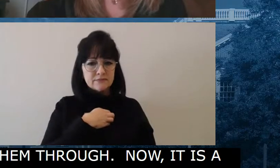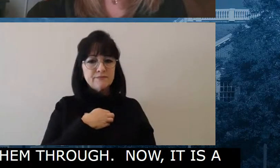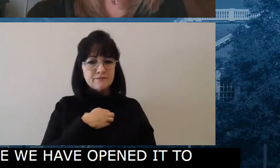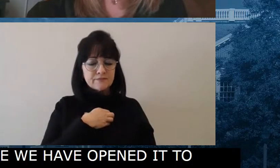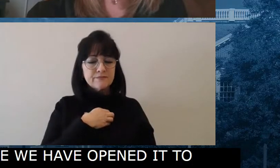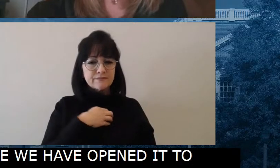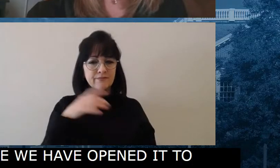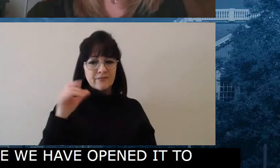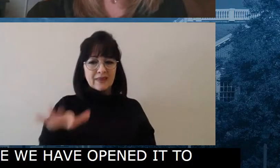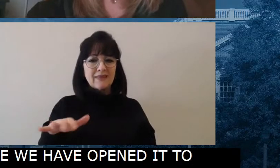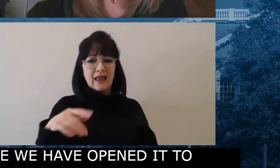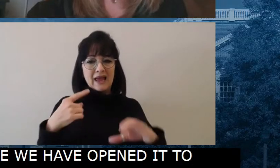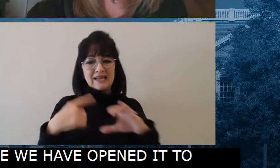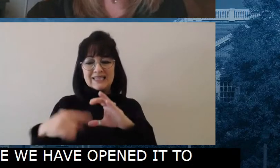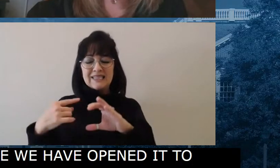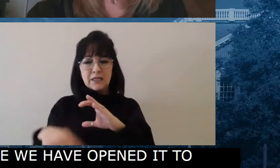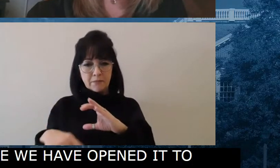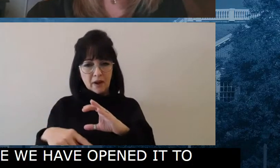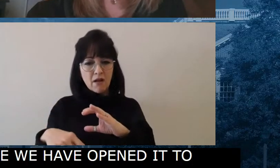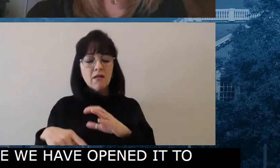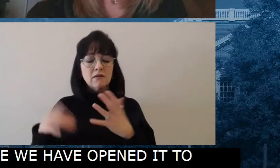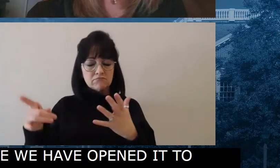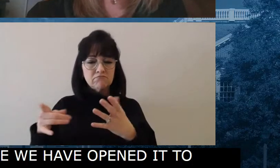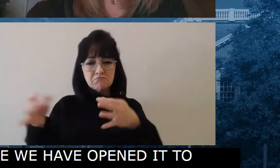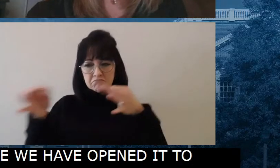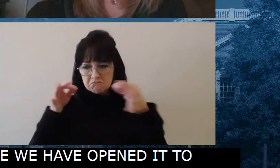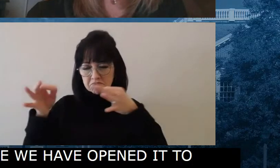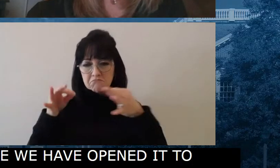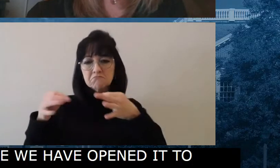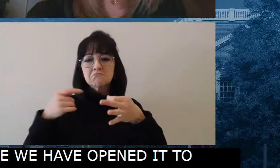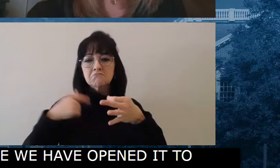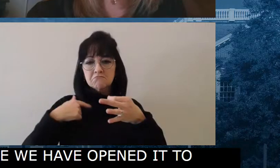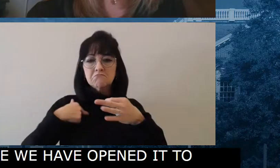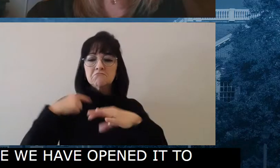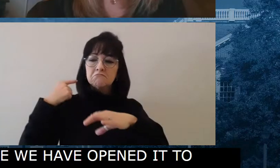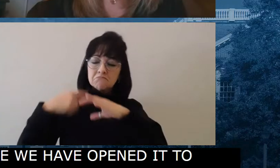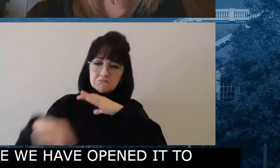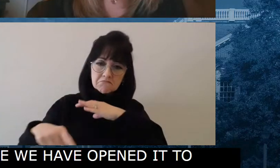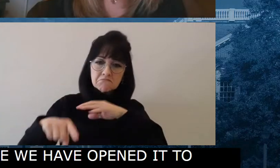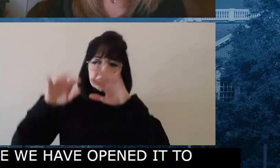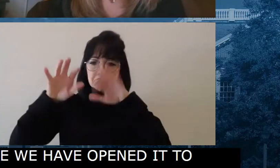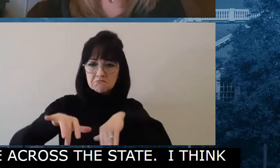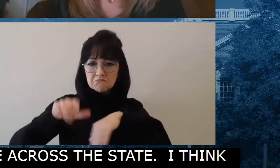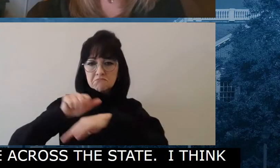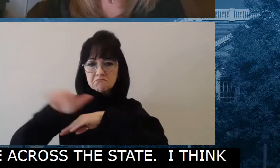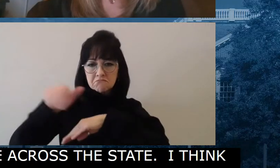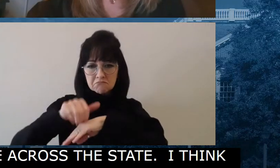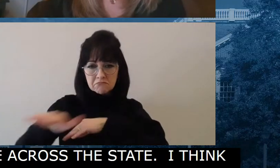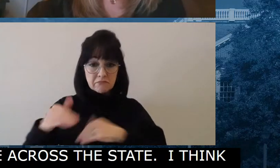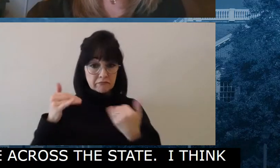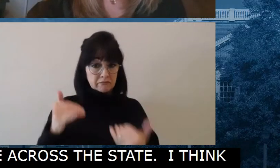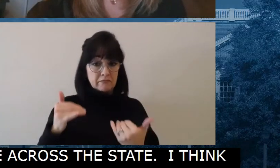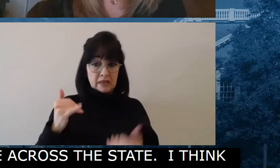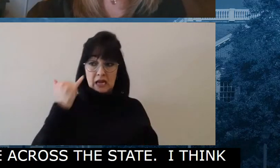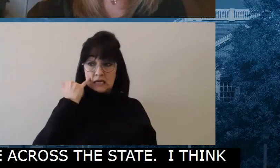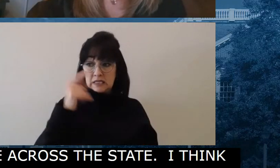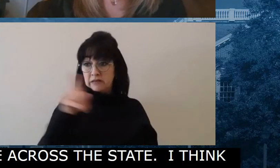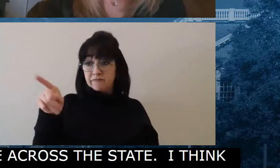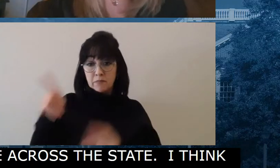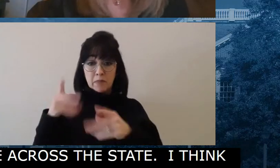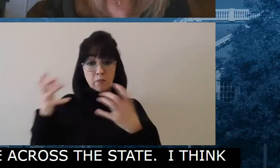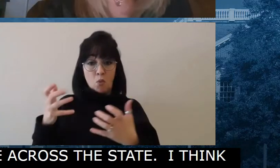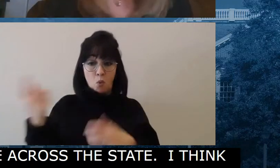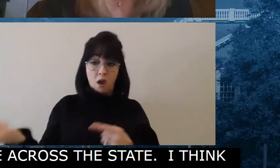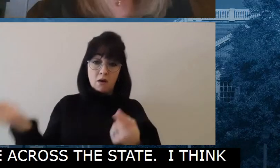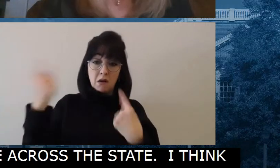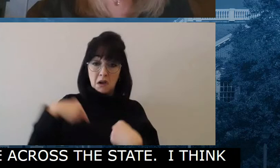mailbox, but I think we've worked the way through it. And again, right now, actually relaxing it even more of who could come here over the next few days. Dr. Tay, anything else